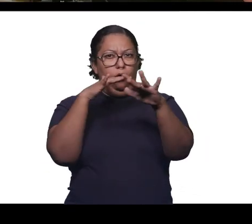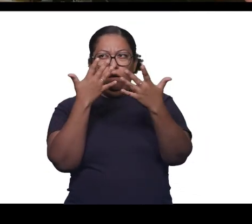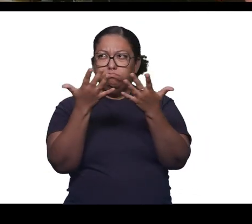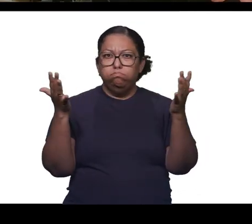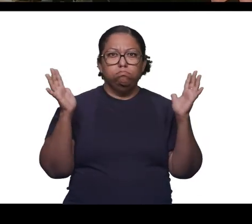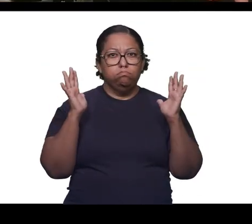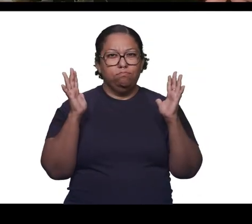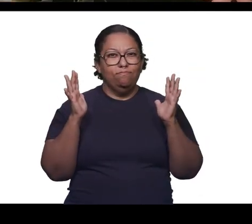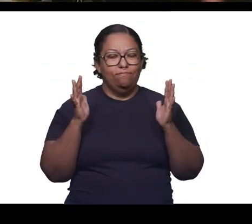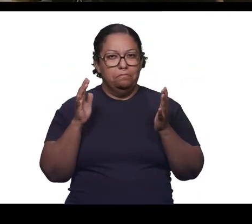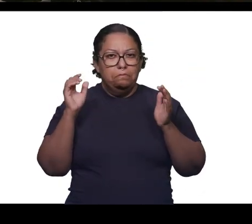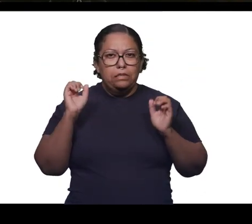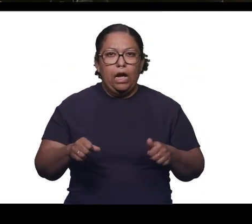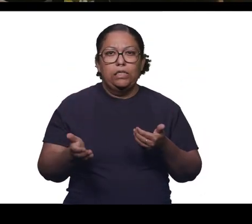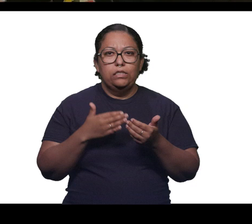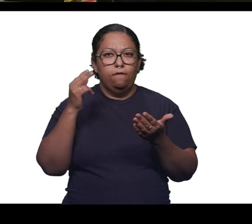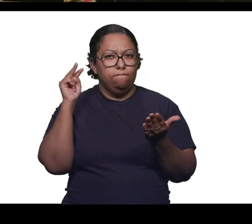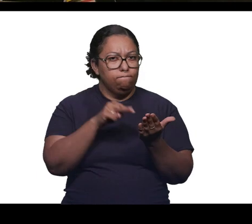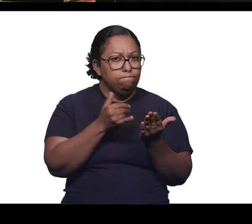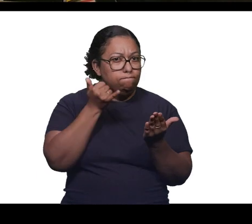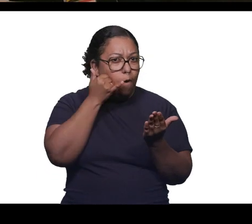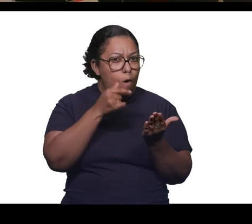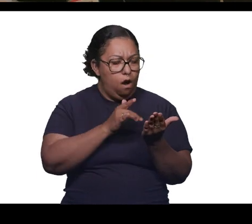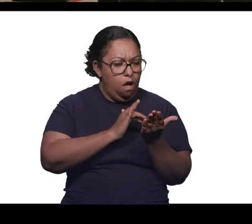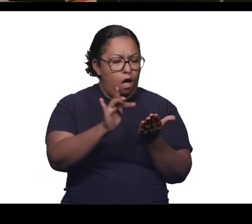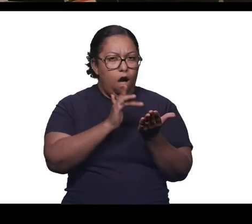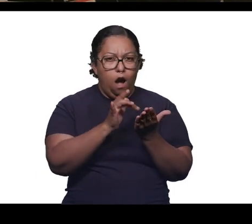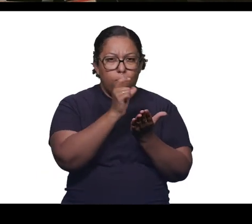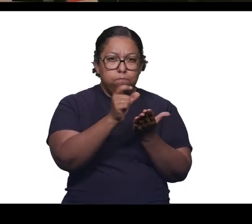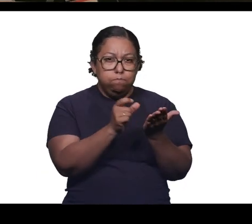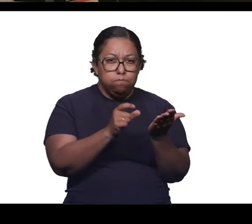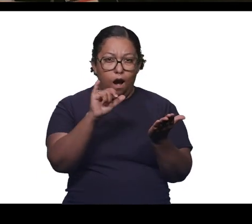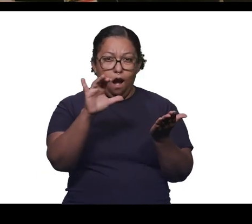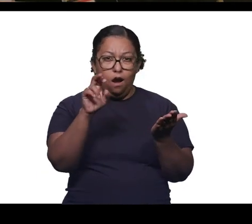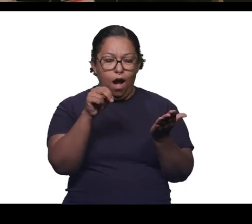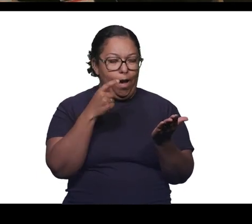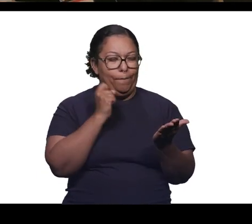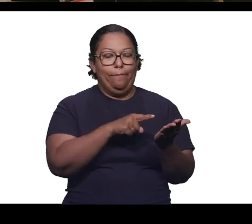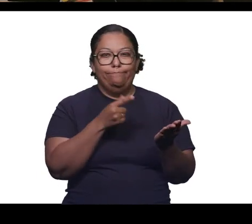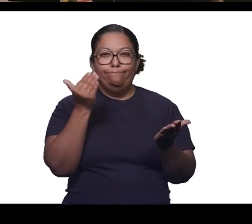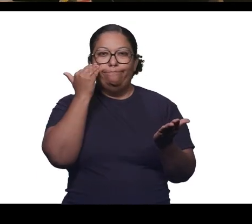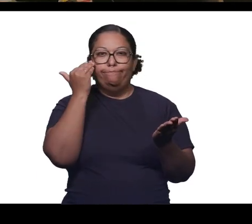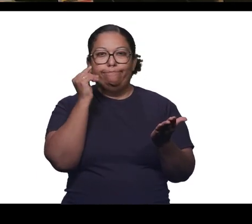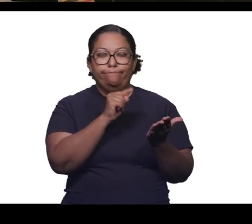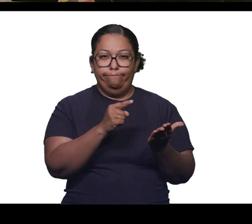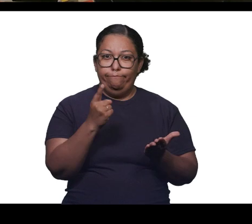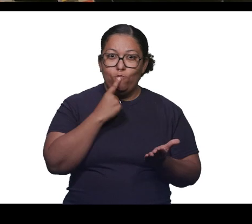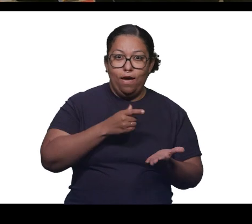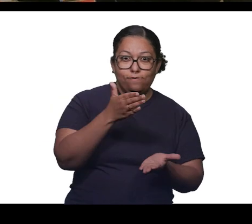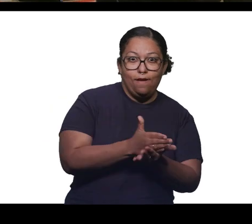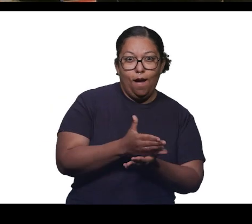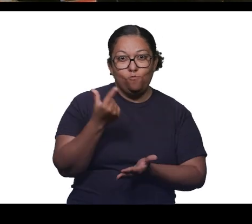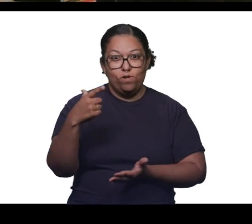look at all those icons and immediately know what those icons are. Red is stop, green is go. In school, we are